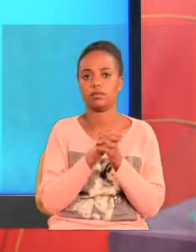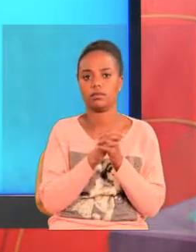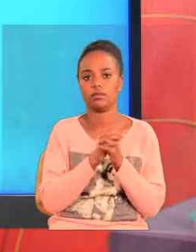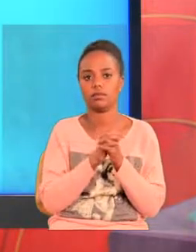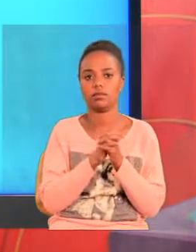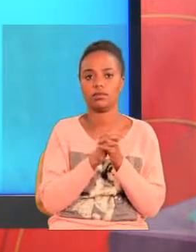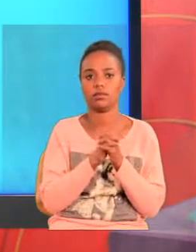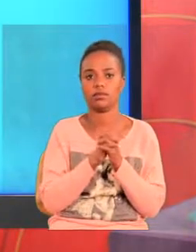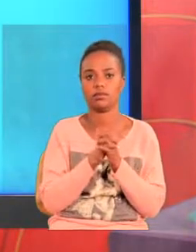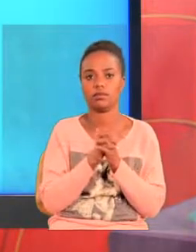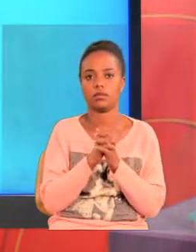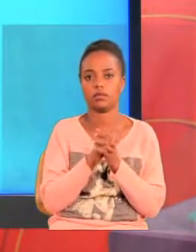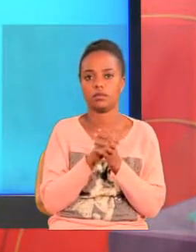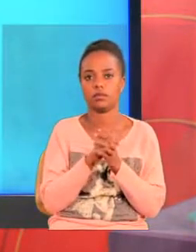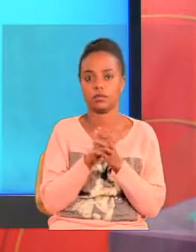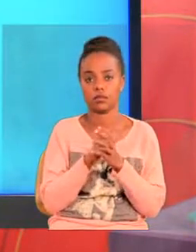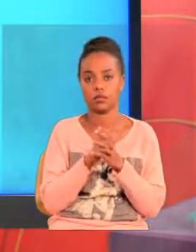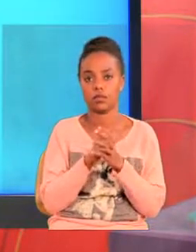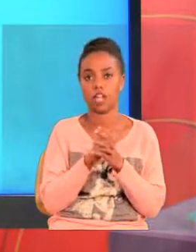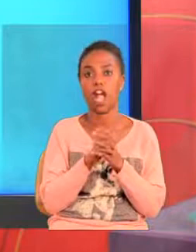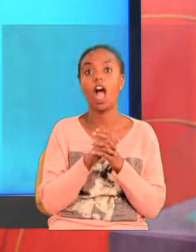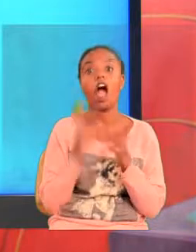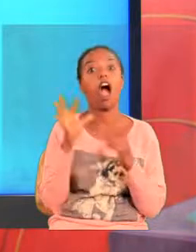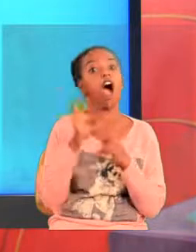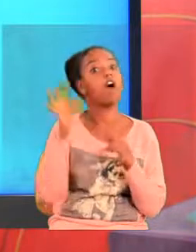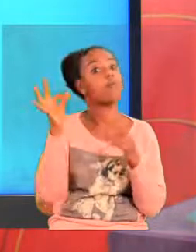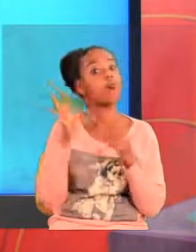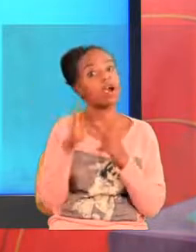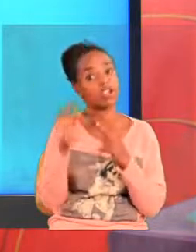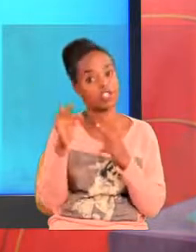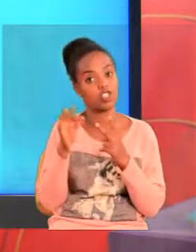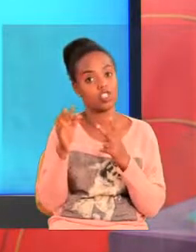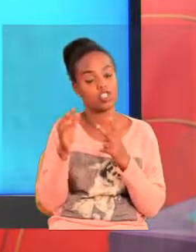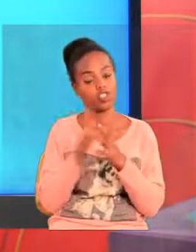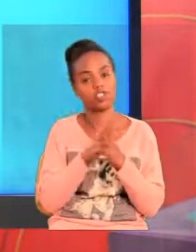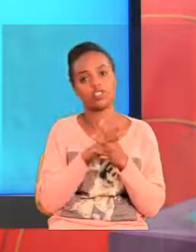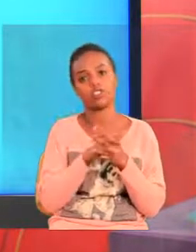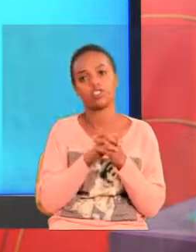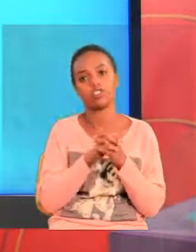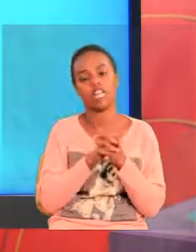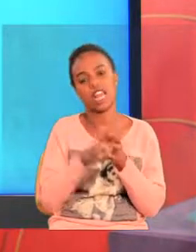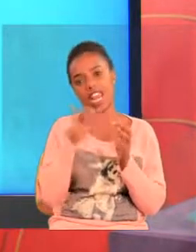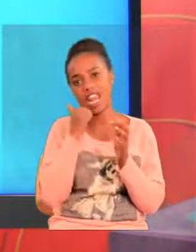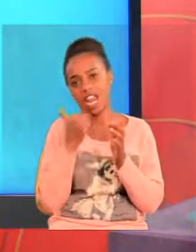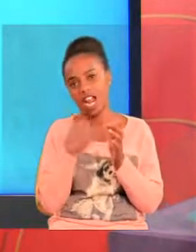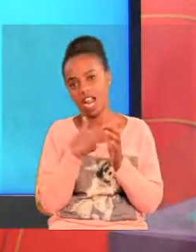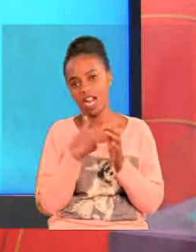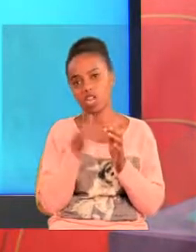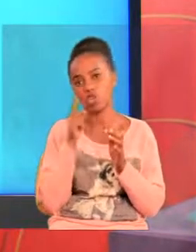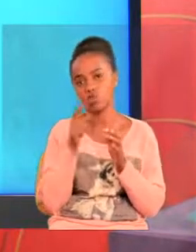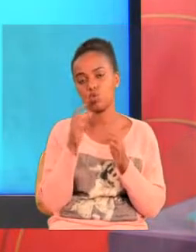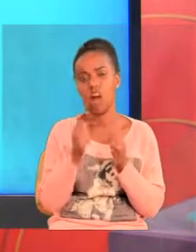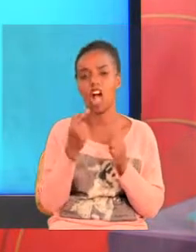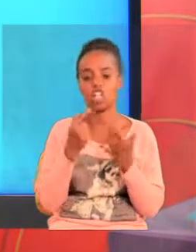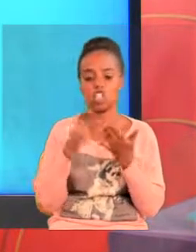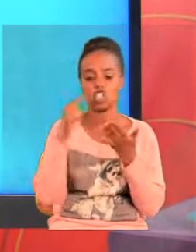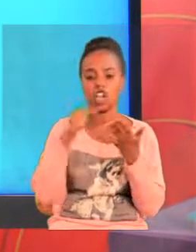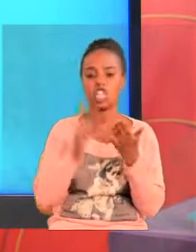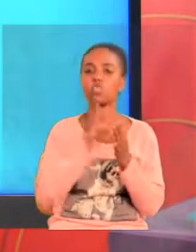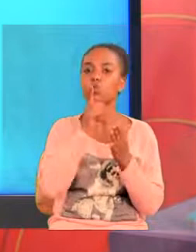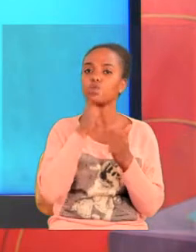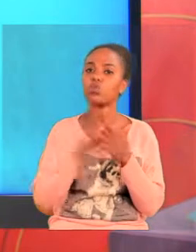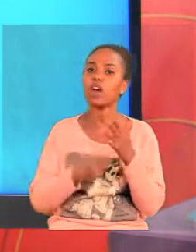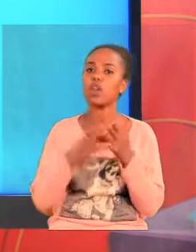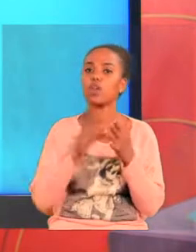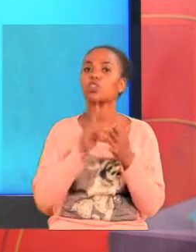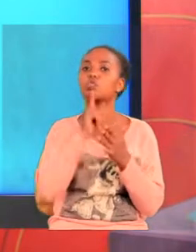Okay. By the way, alternatively, you can check the truth value using